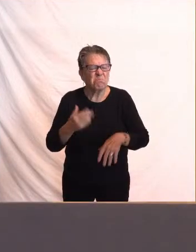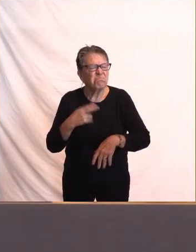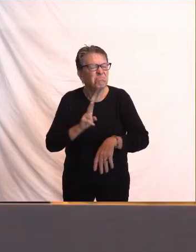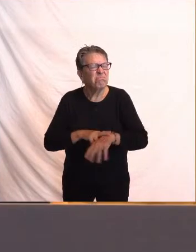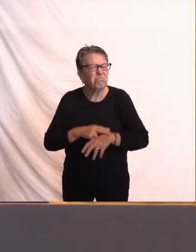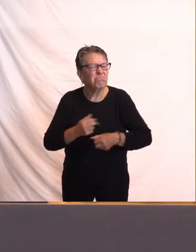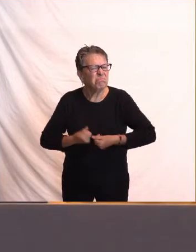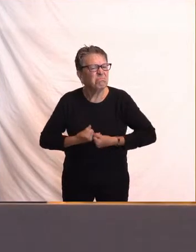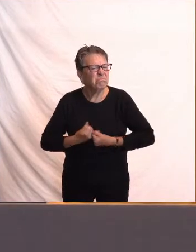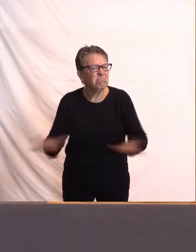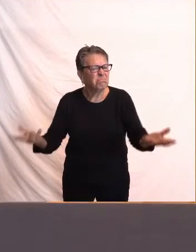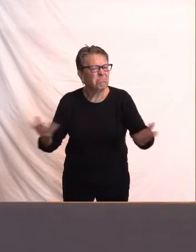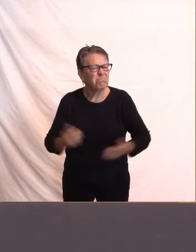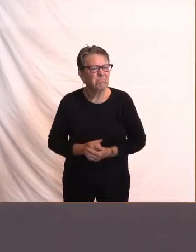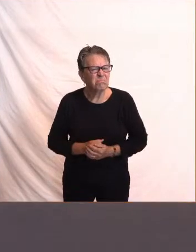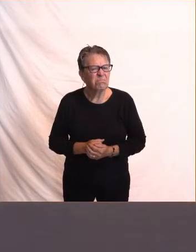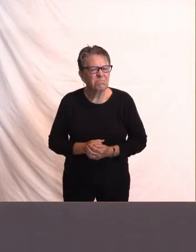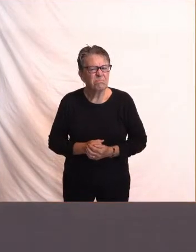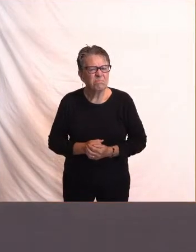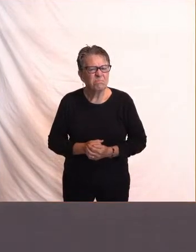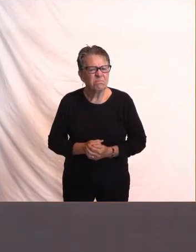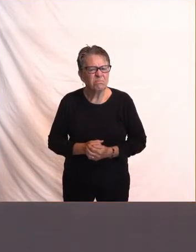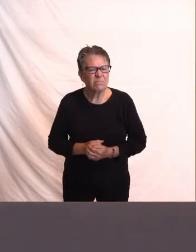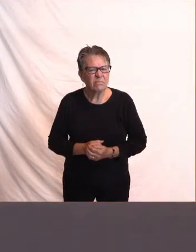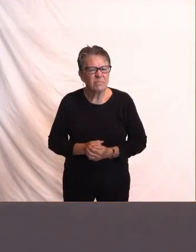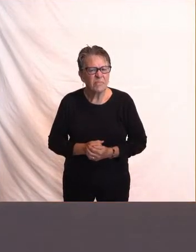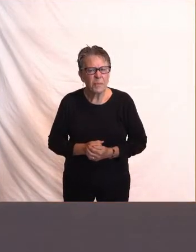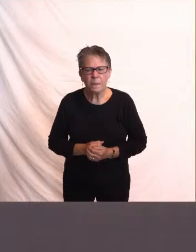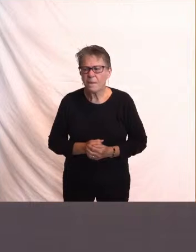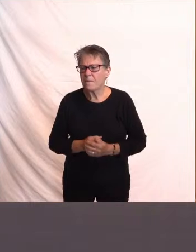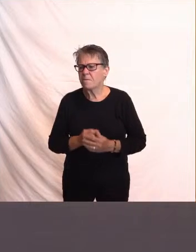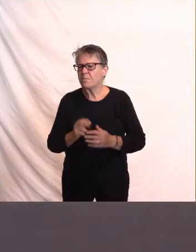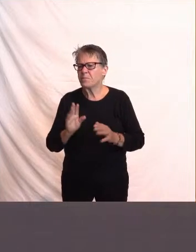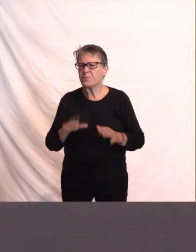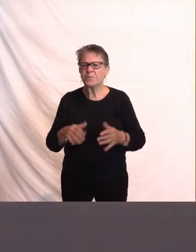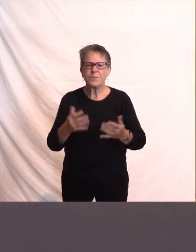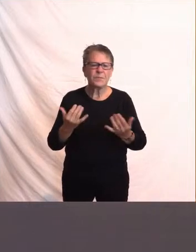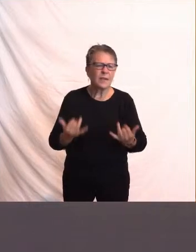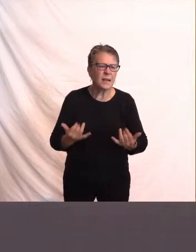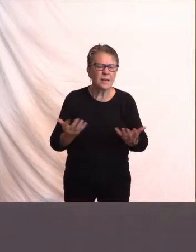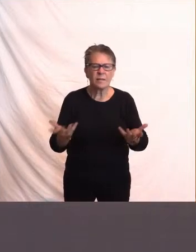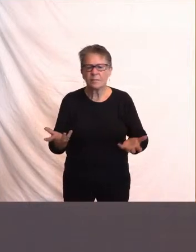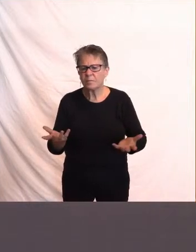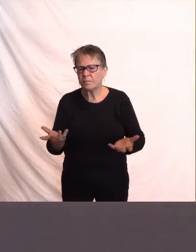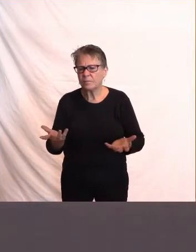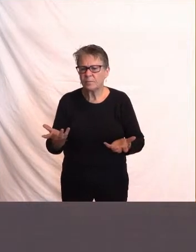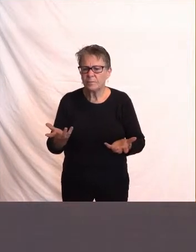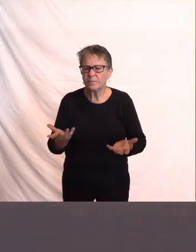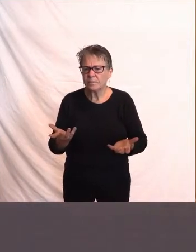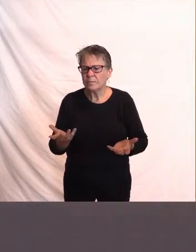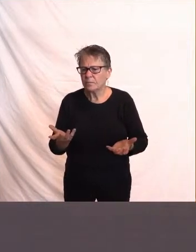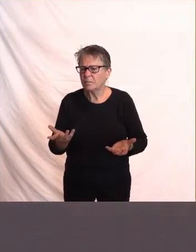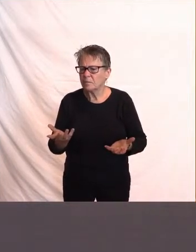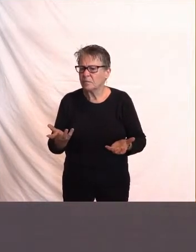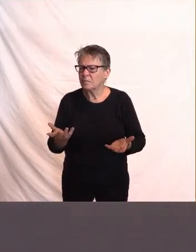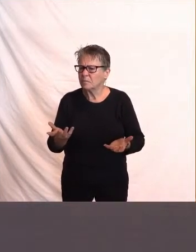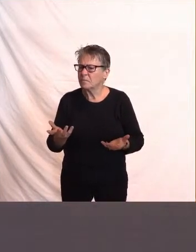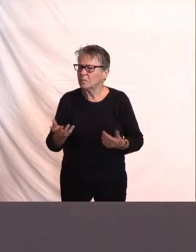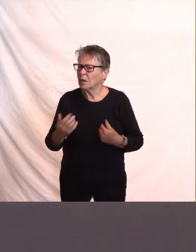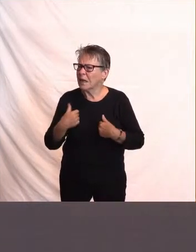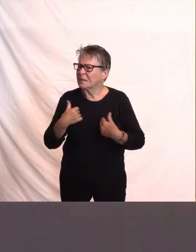just folks waking up no matter what their affiliation may be, just waking up every day trying to do the right thing, and they've been incredible. Thank